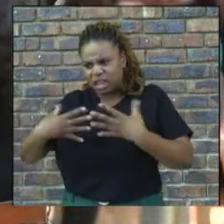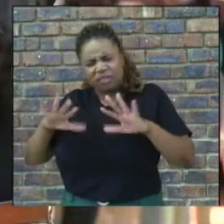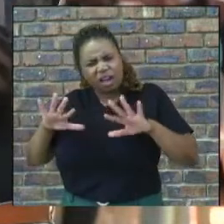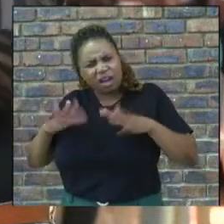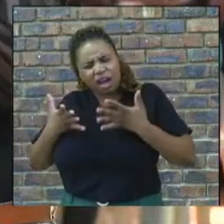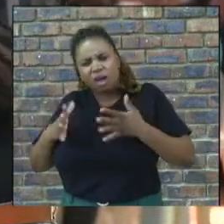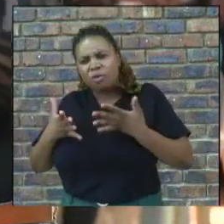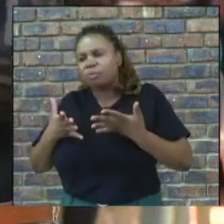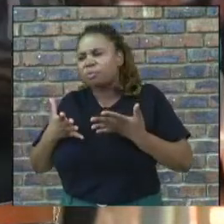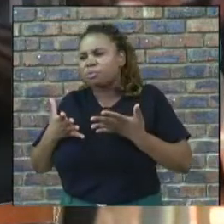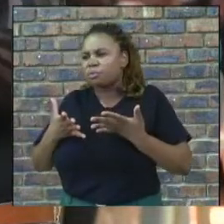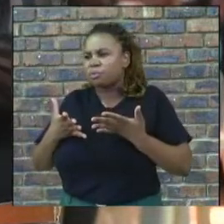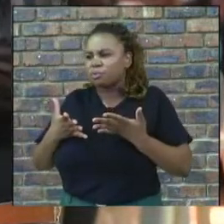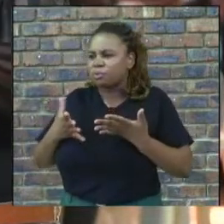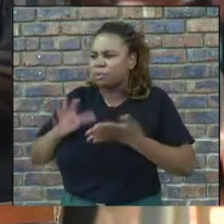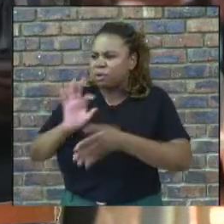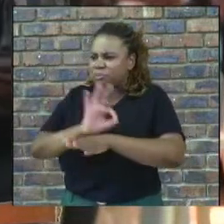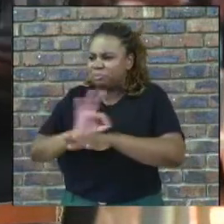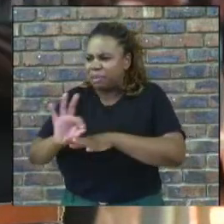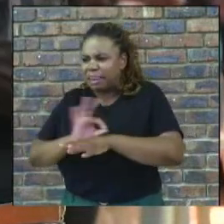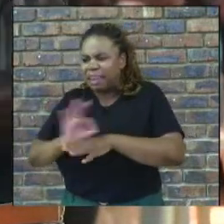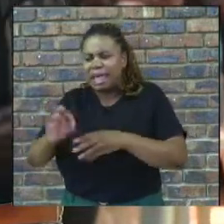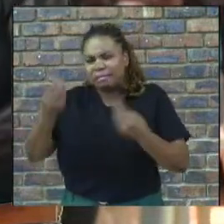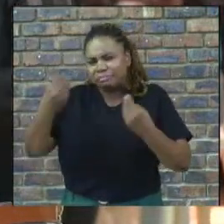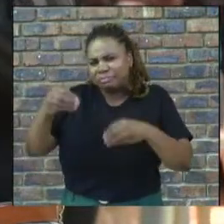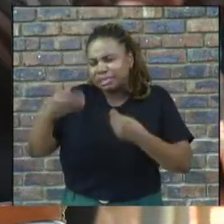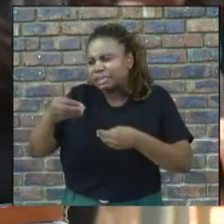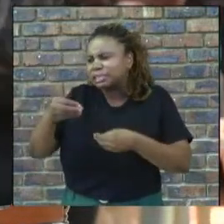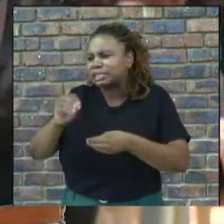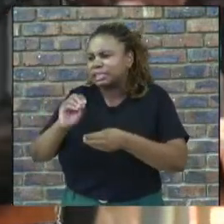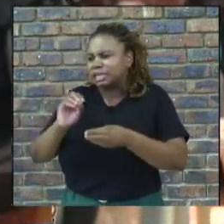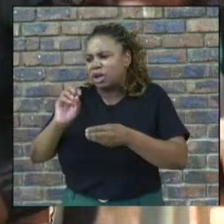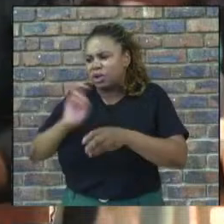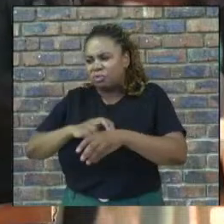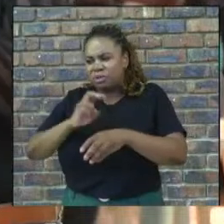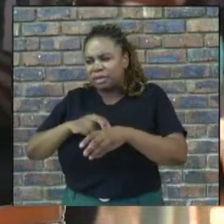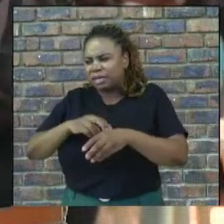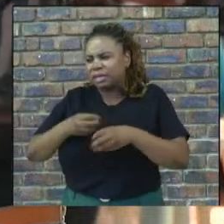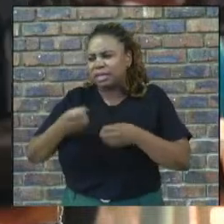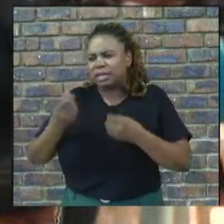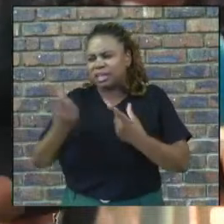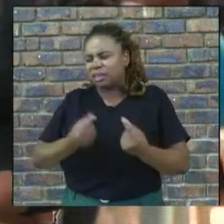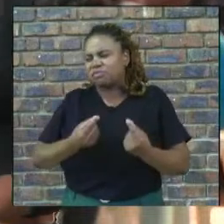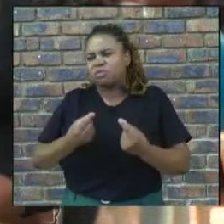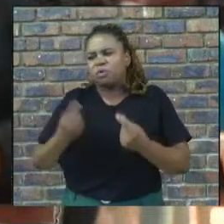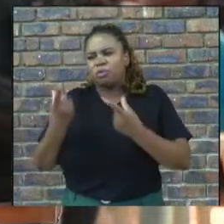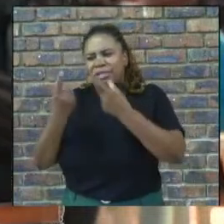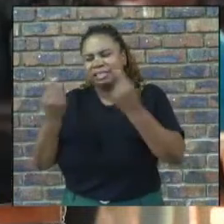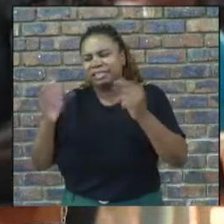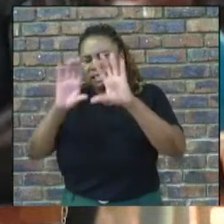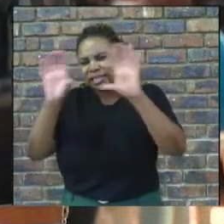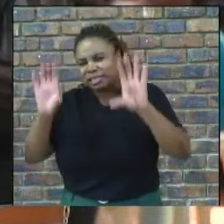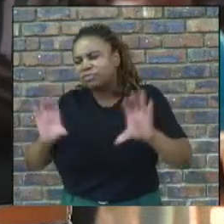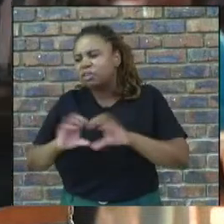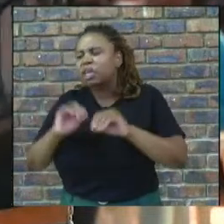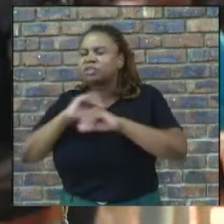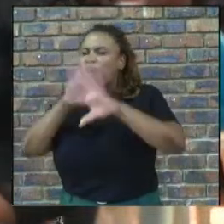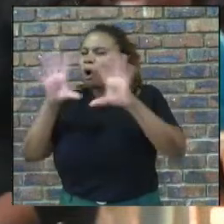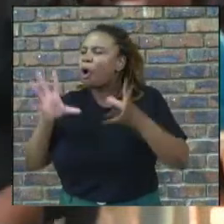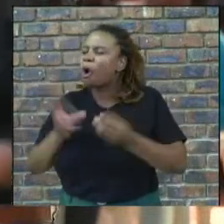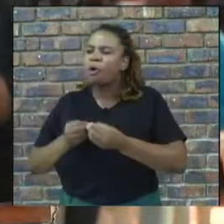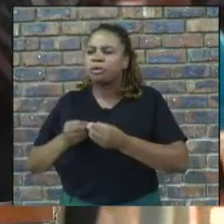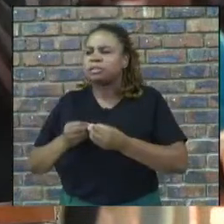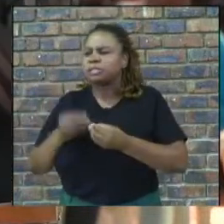etse di ICP, ntho e nngwe le nngwe e batlahalang re entse di health certificate, re entse ntho e nngwe le nngwe, but government ya rona ya re